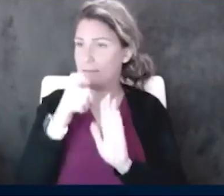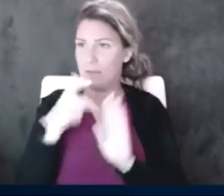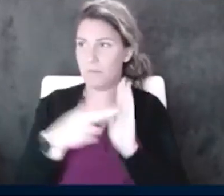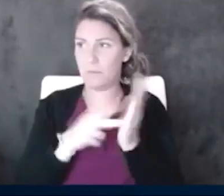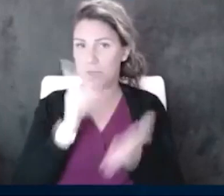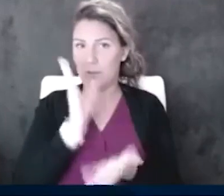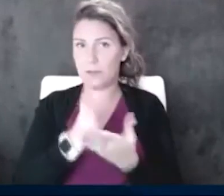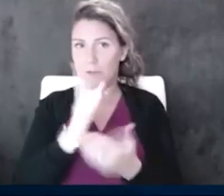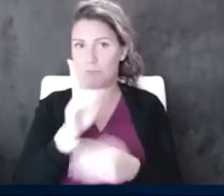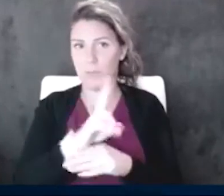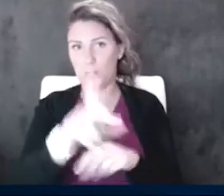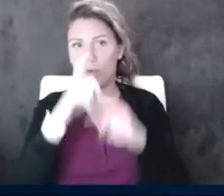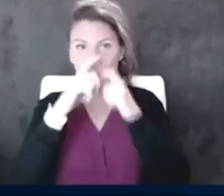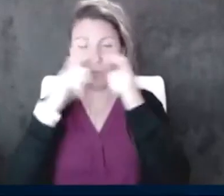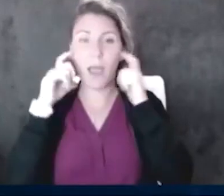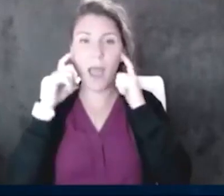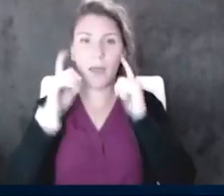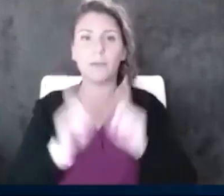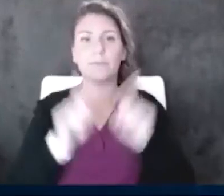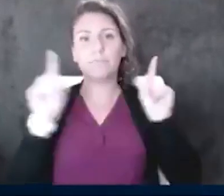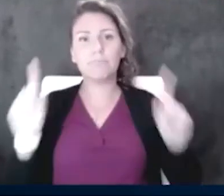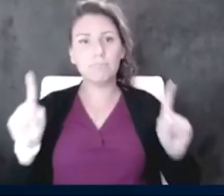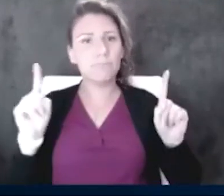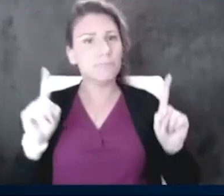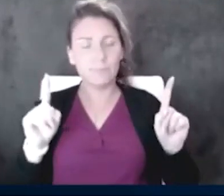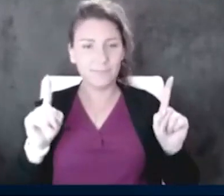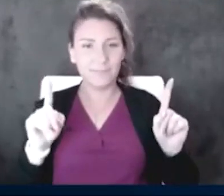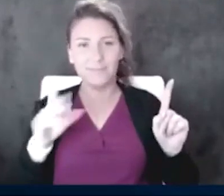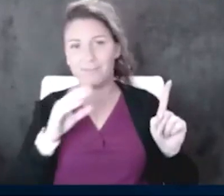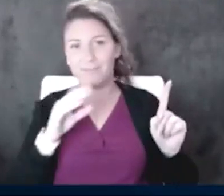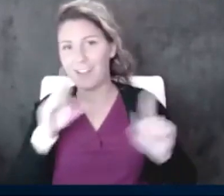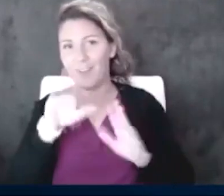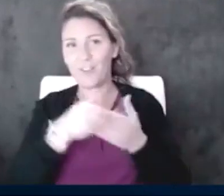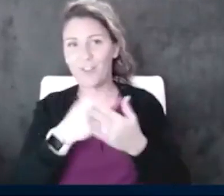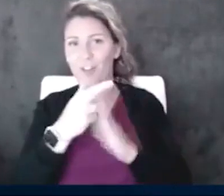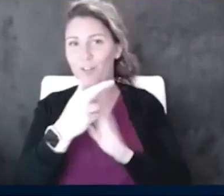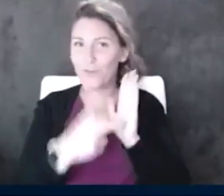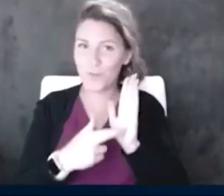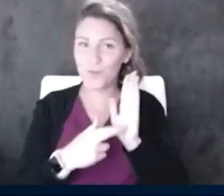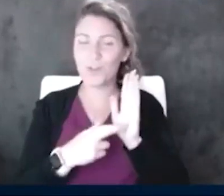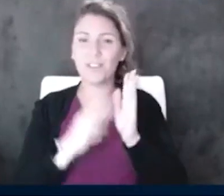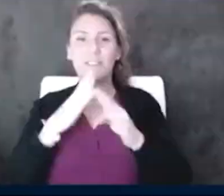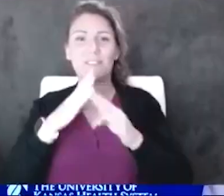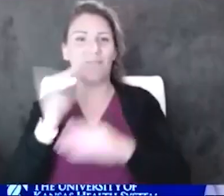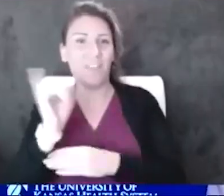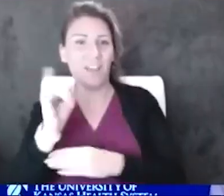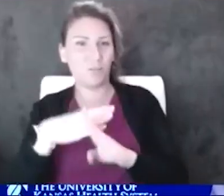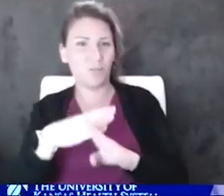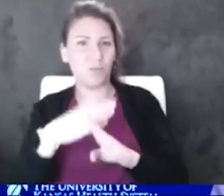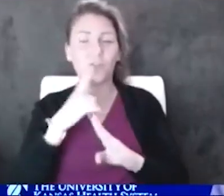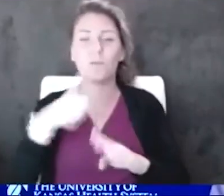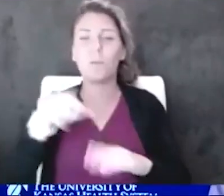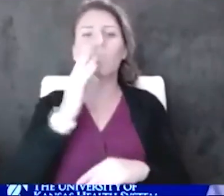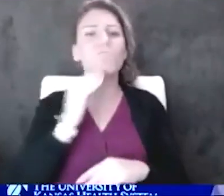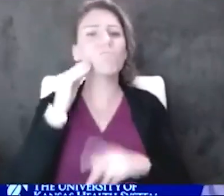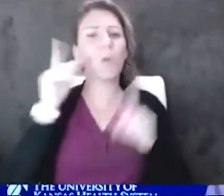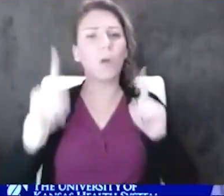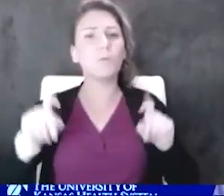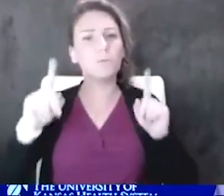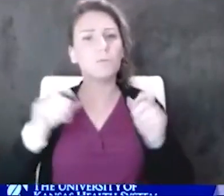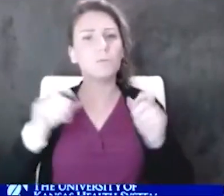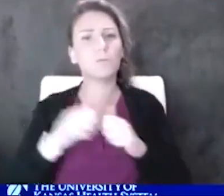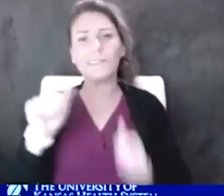keeping your distance, keeping your principles of infection prevention. Yeah, I think for those home tests, what we've seen with antigen tests,